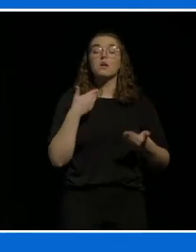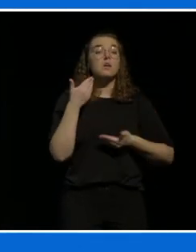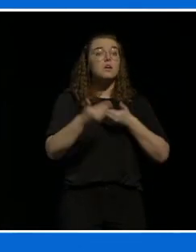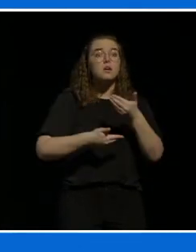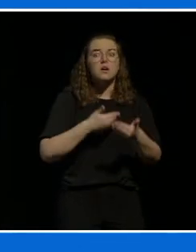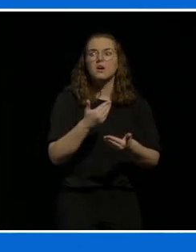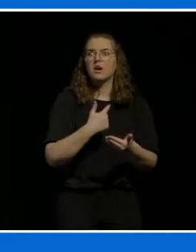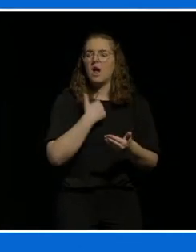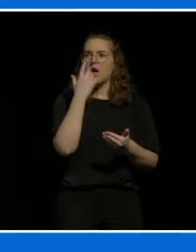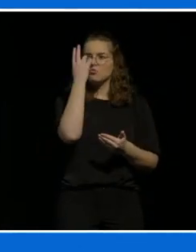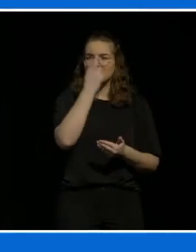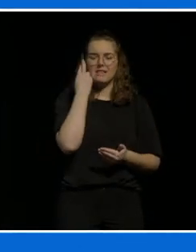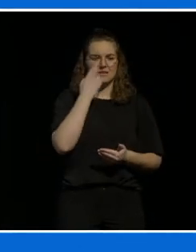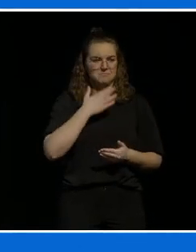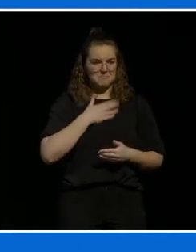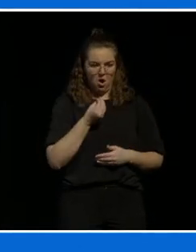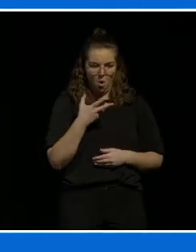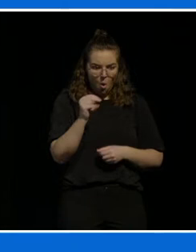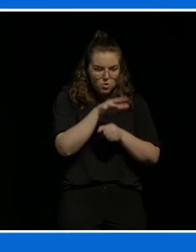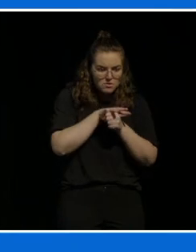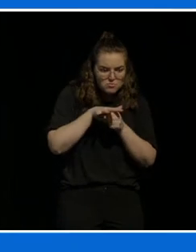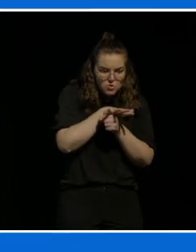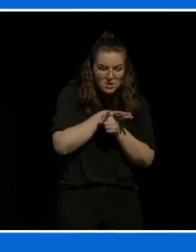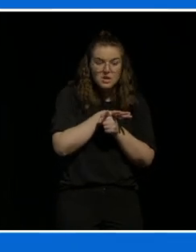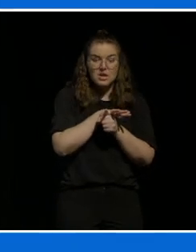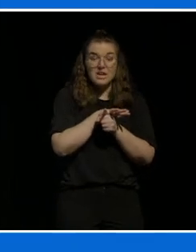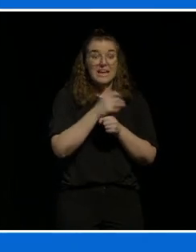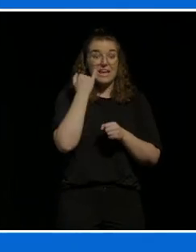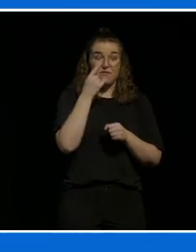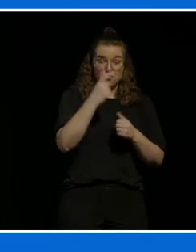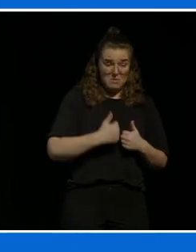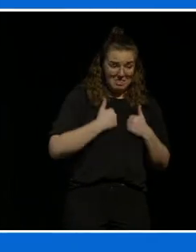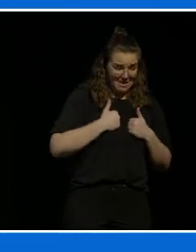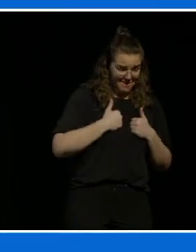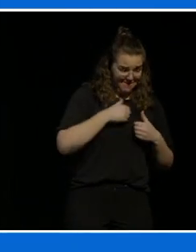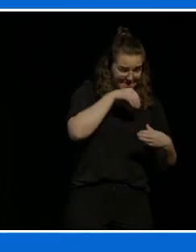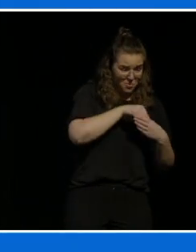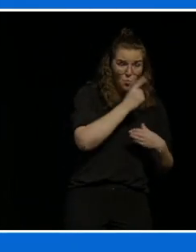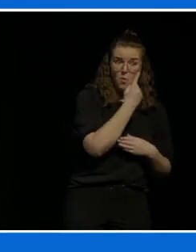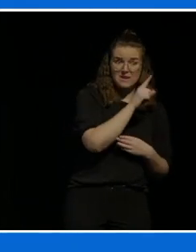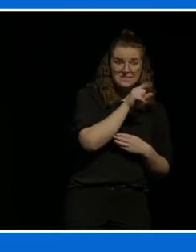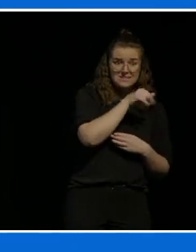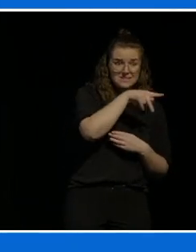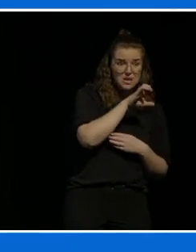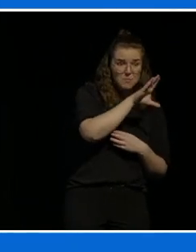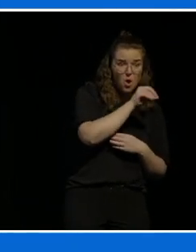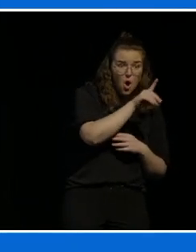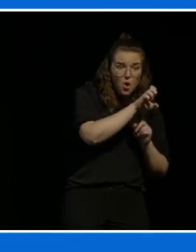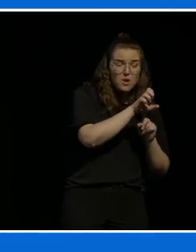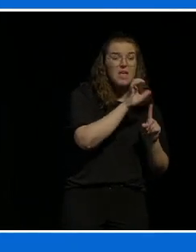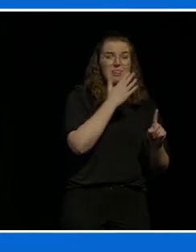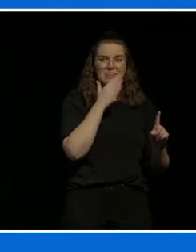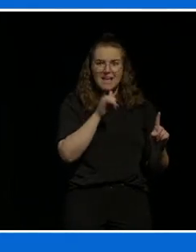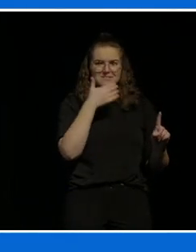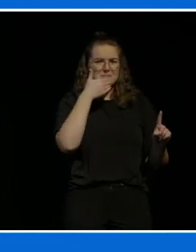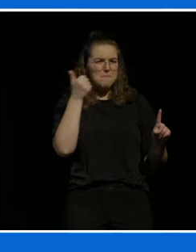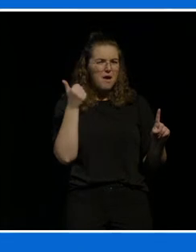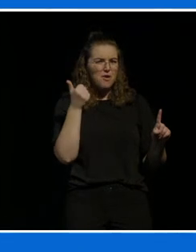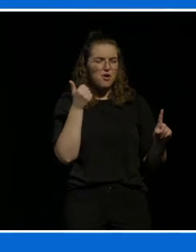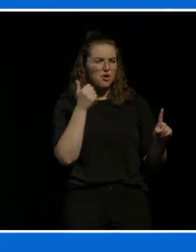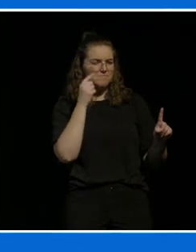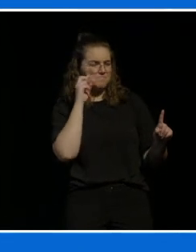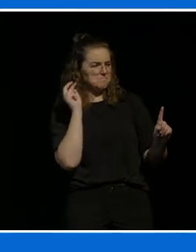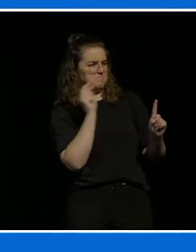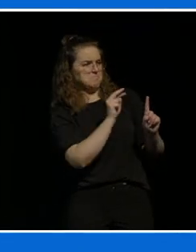here in our own communities, that someone's zip code is a better genetic indicator or a better indicator than someone's genetic code or of their health.